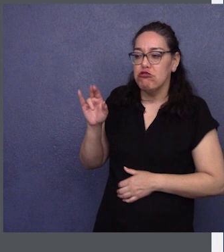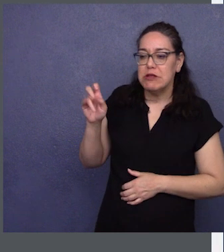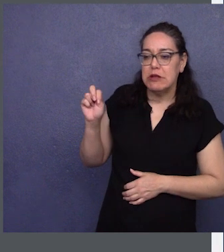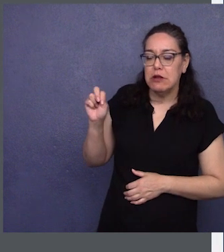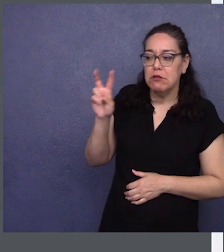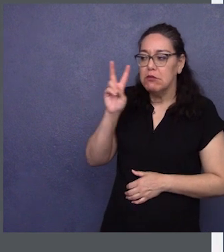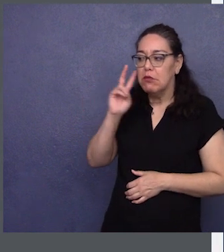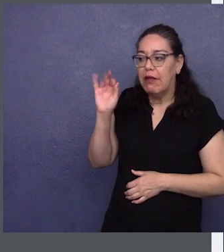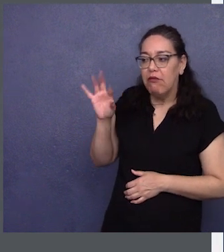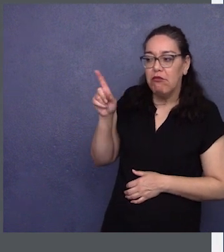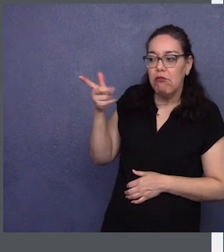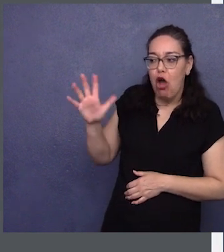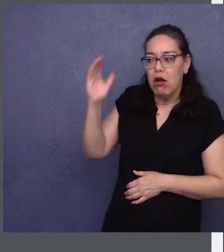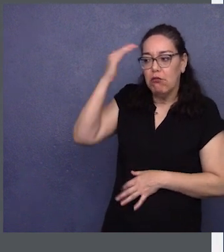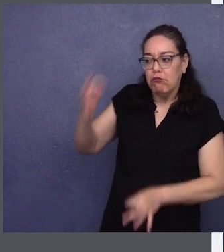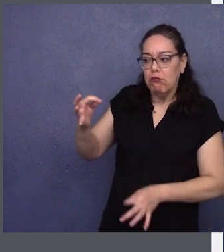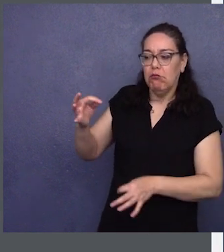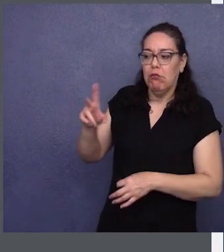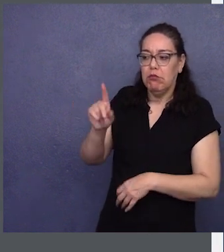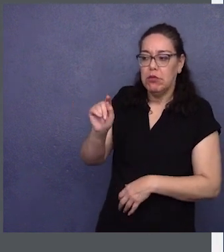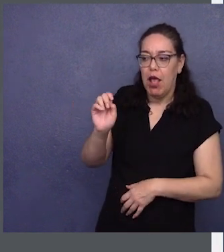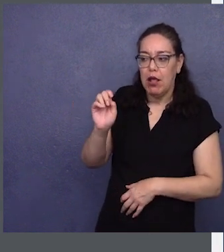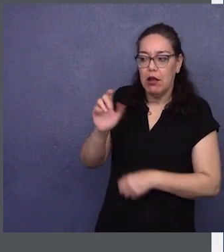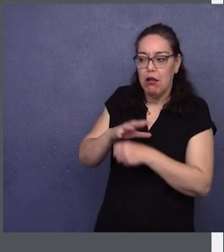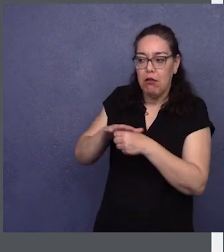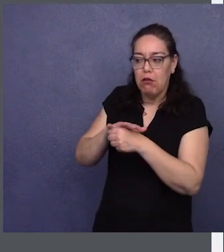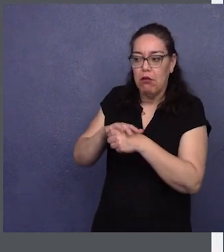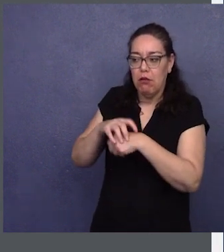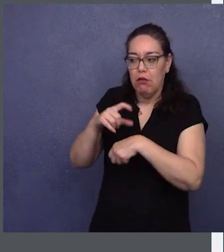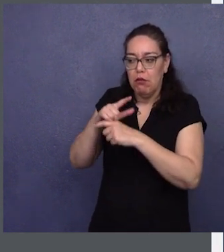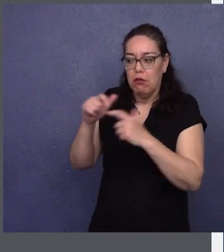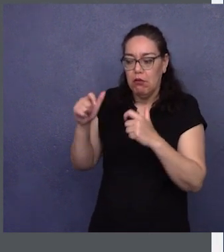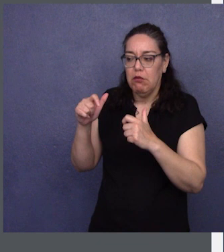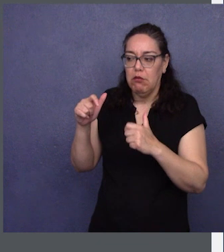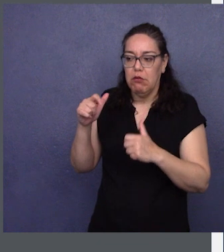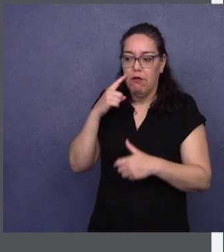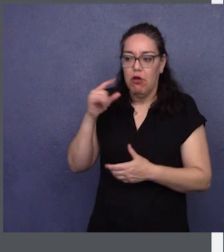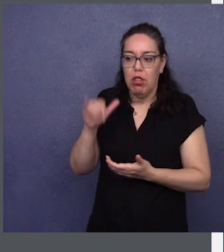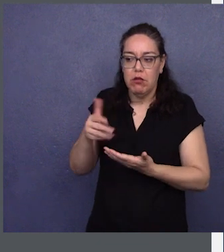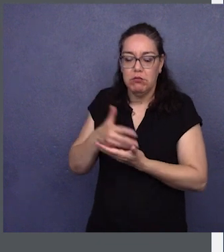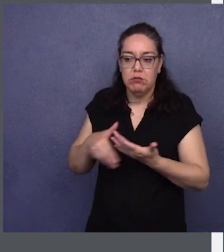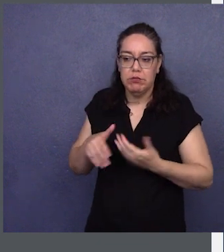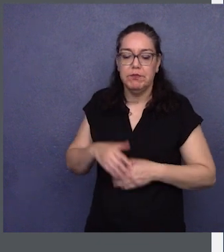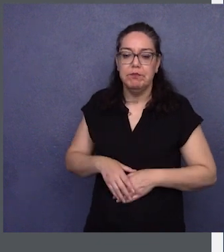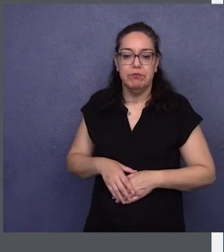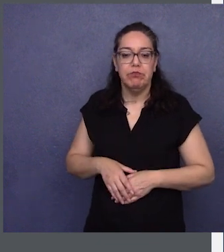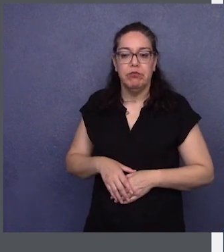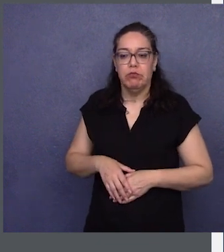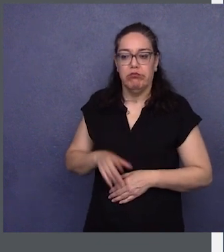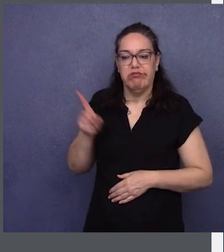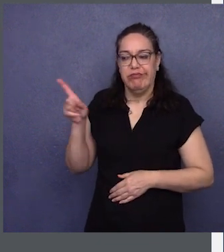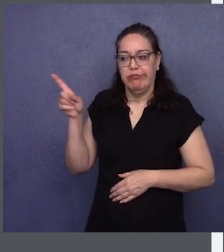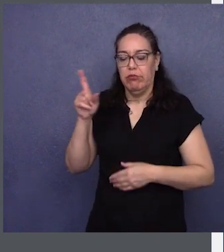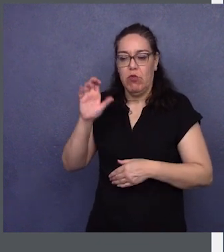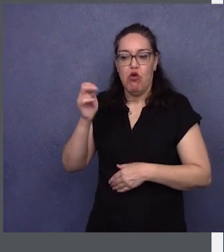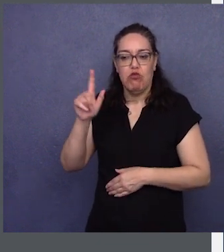got the location and date pinned down? So we'll put that